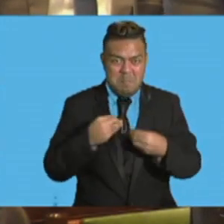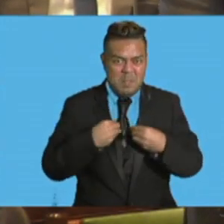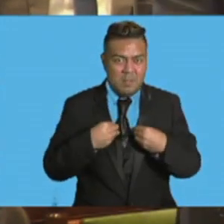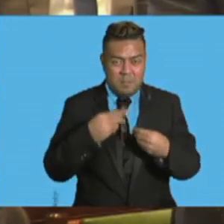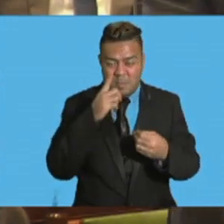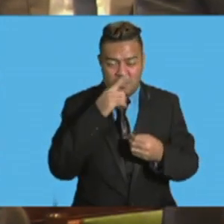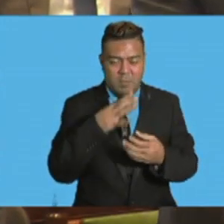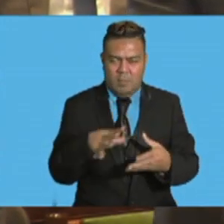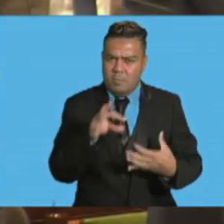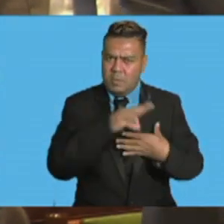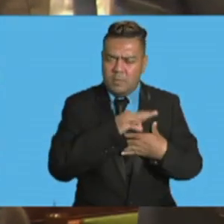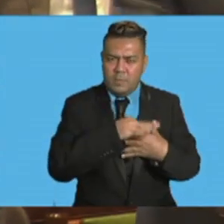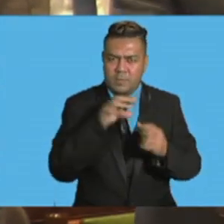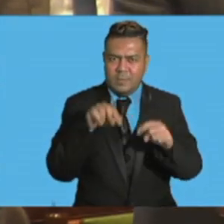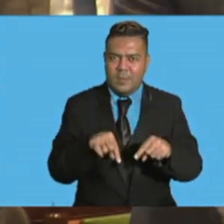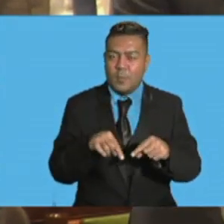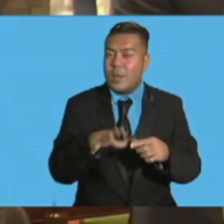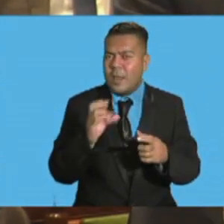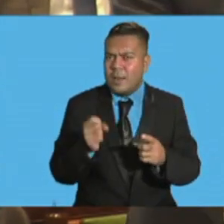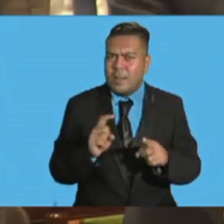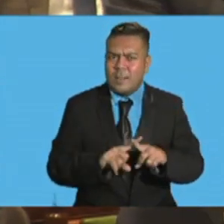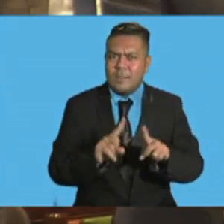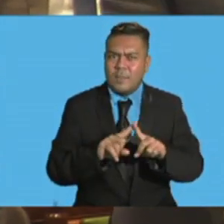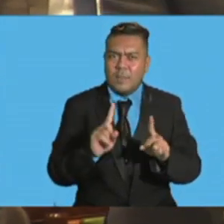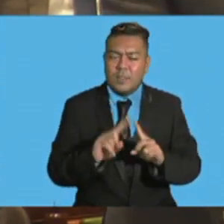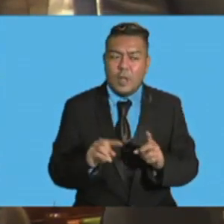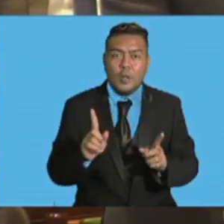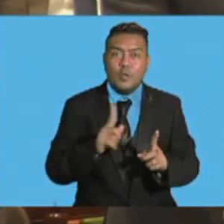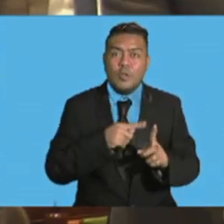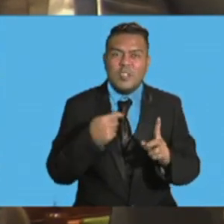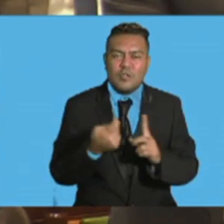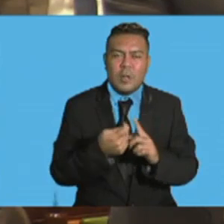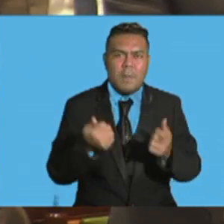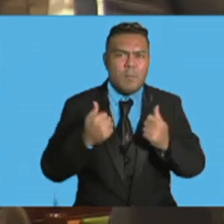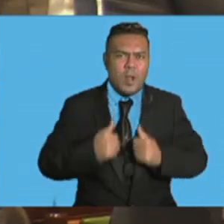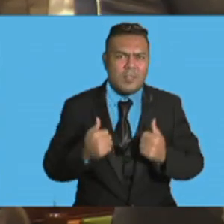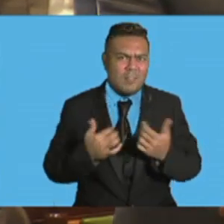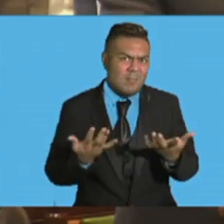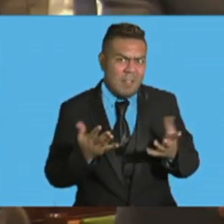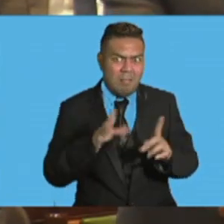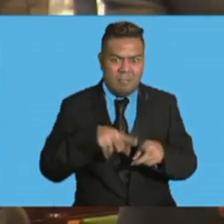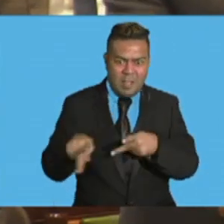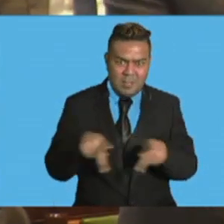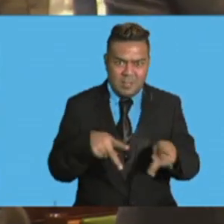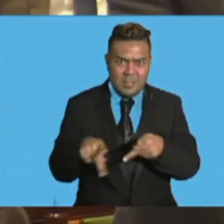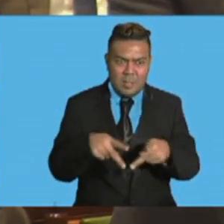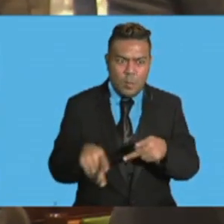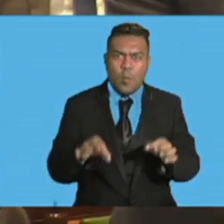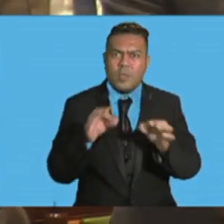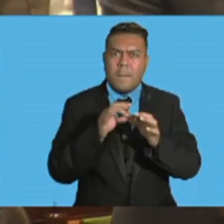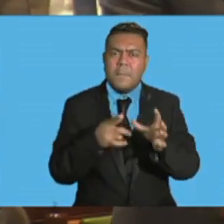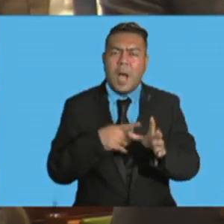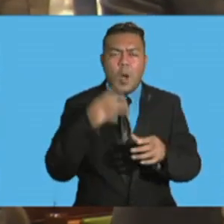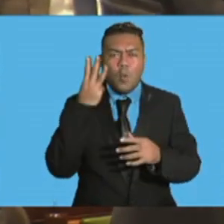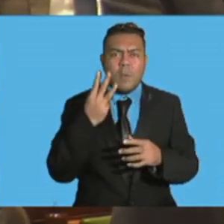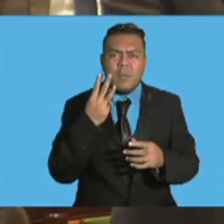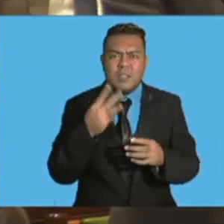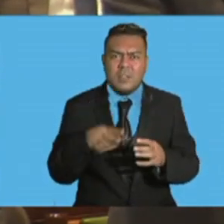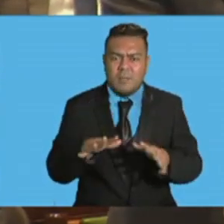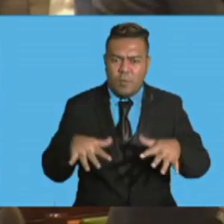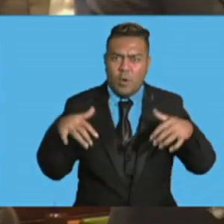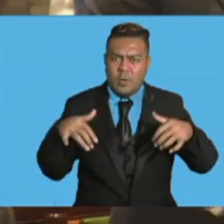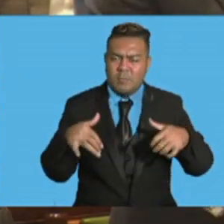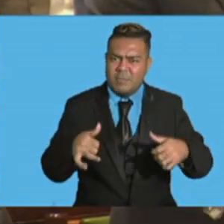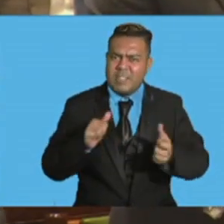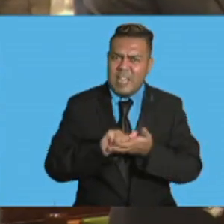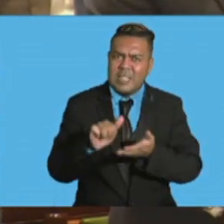particular event. We also had numerous traditional practices, dances. We had the Bar Women's Forum all on display, sending their